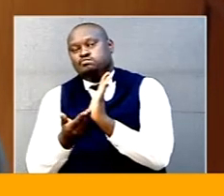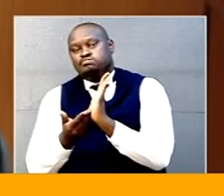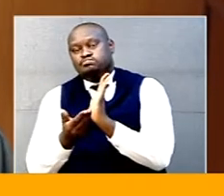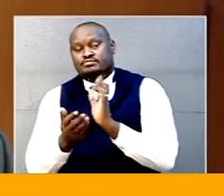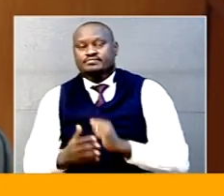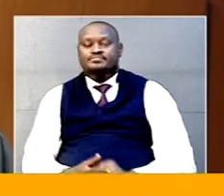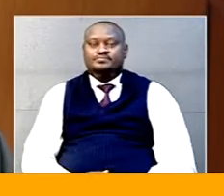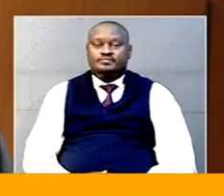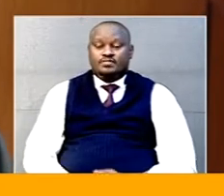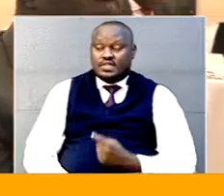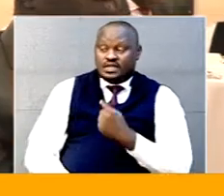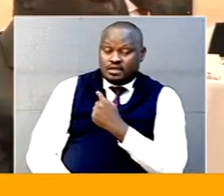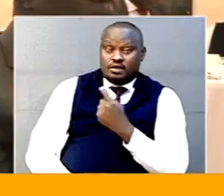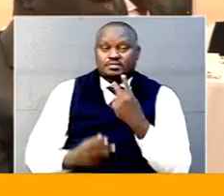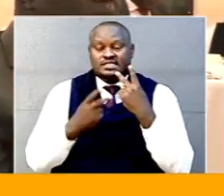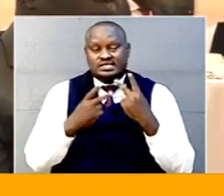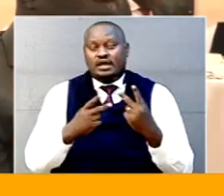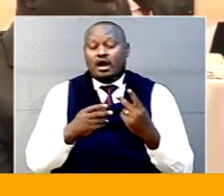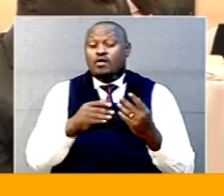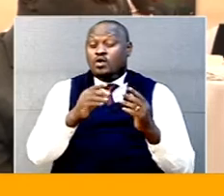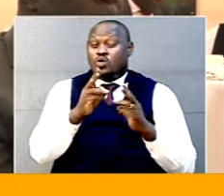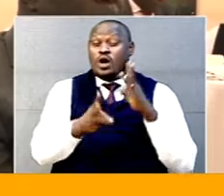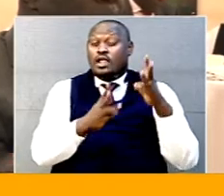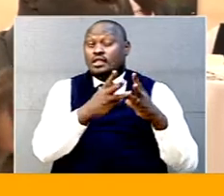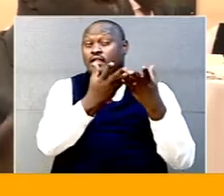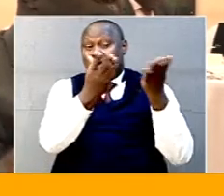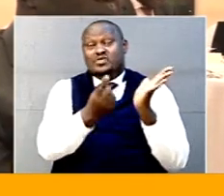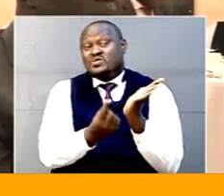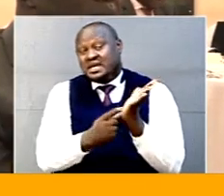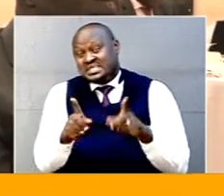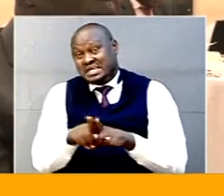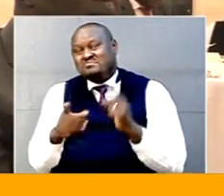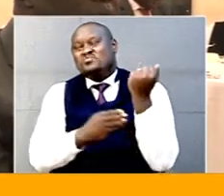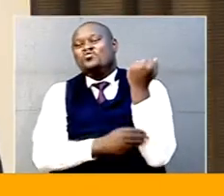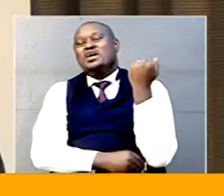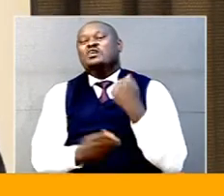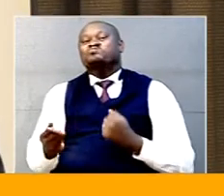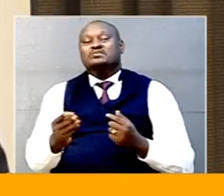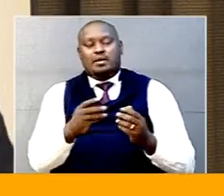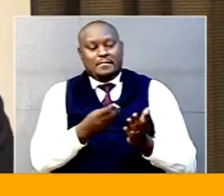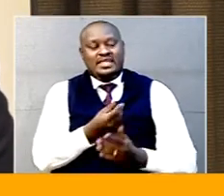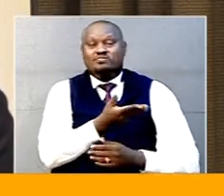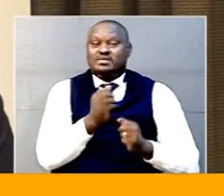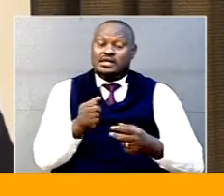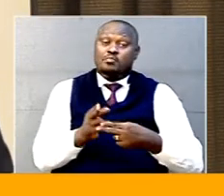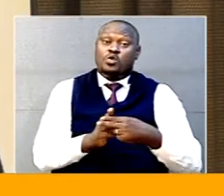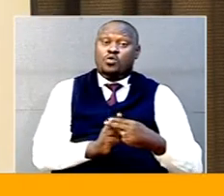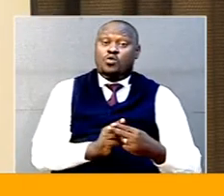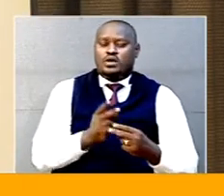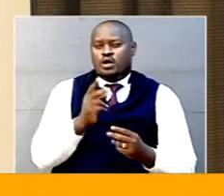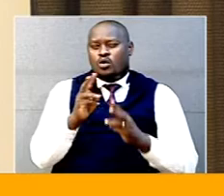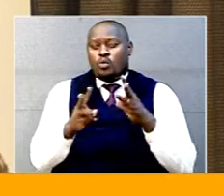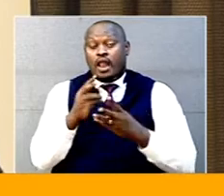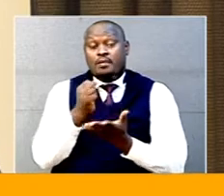of the 75 least developed economies in the world, Uganda qualifies for the private sector window facility. World Bank Group's